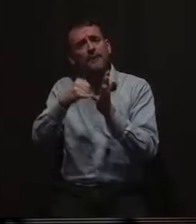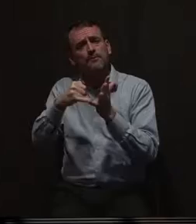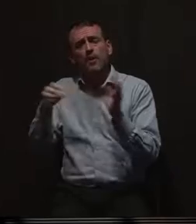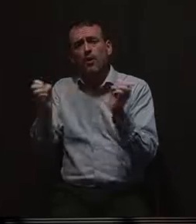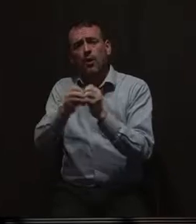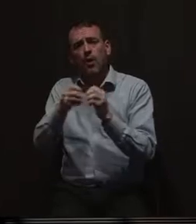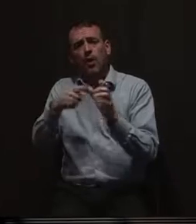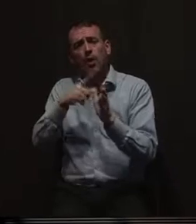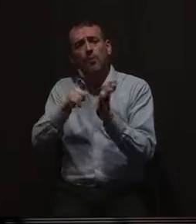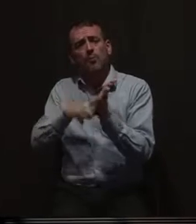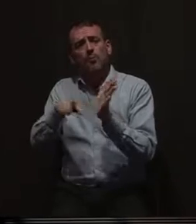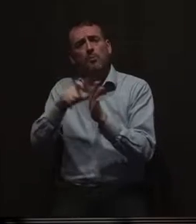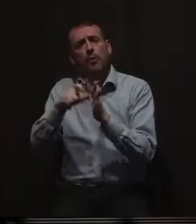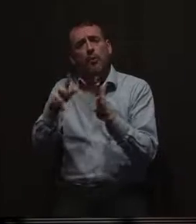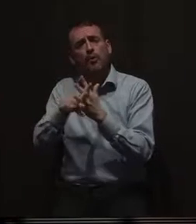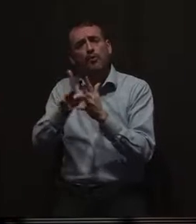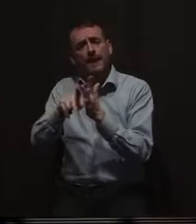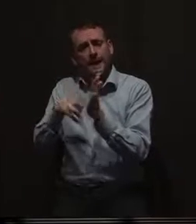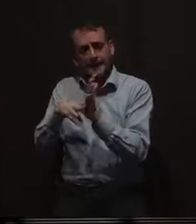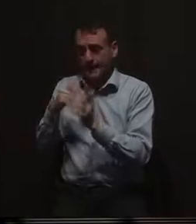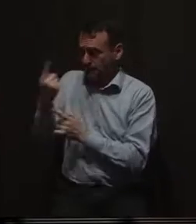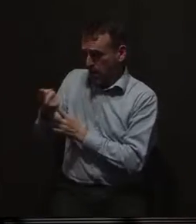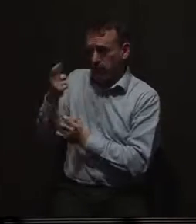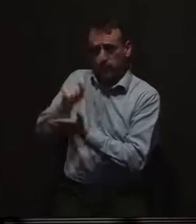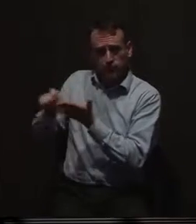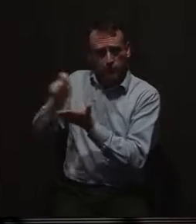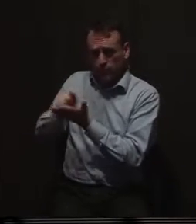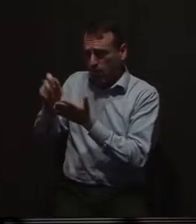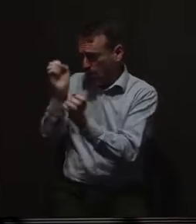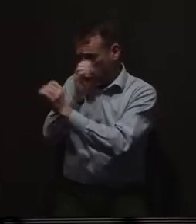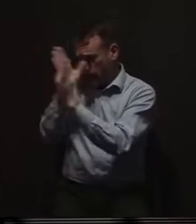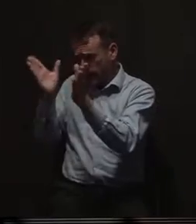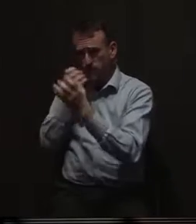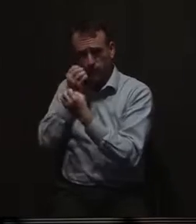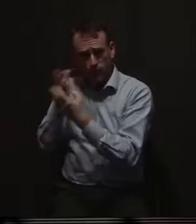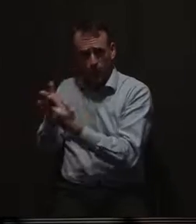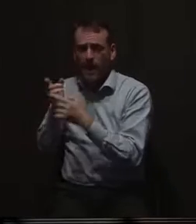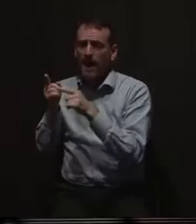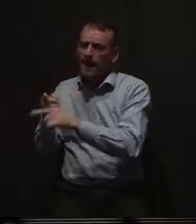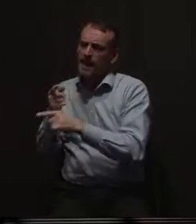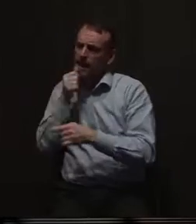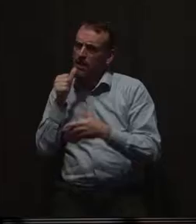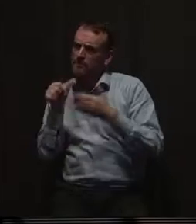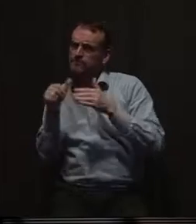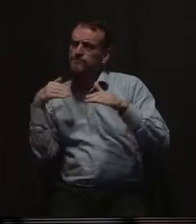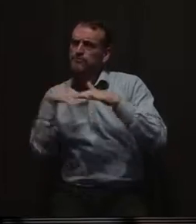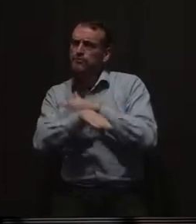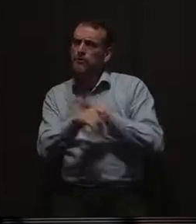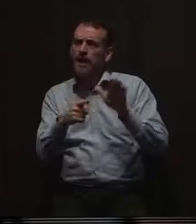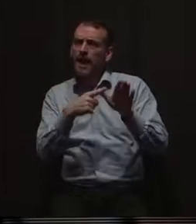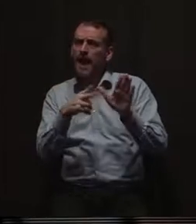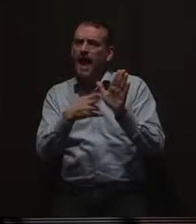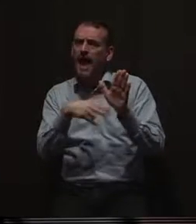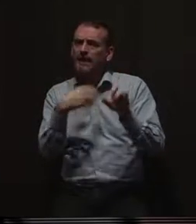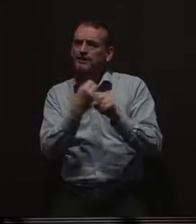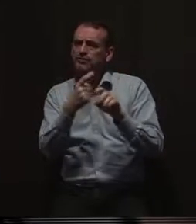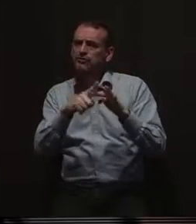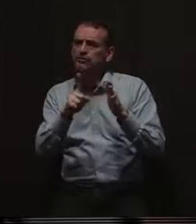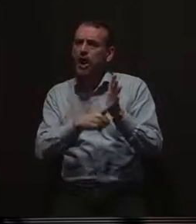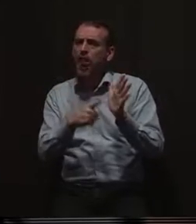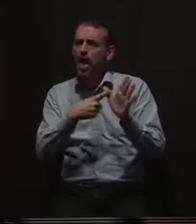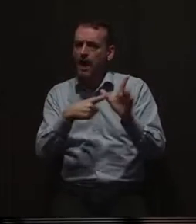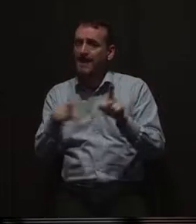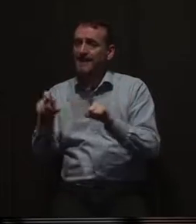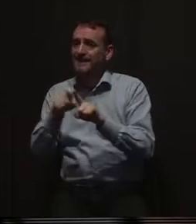about all these concepts and topics, and you talked about his words to Angela Davis. So this brought to mind the fact that we're in